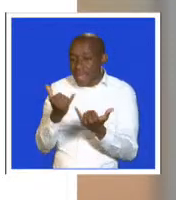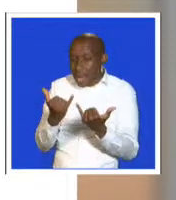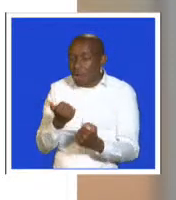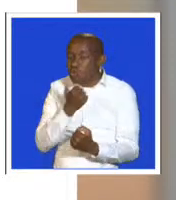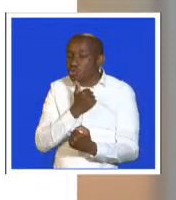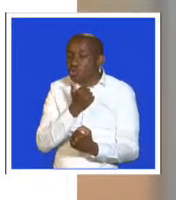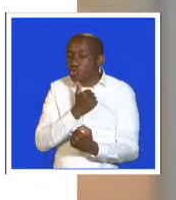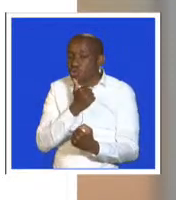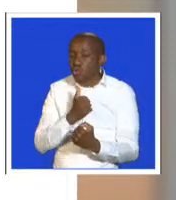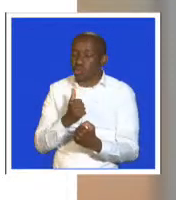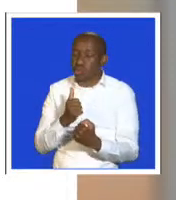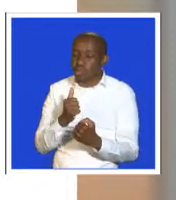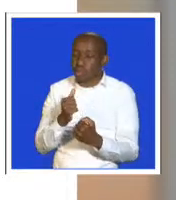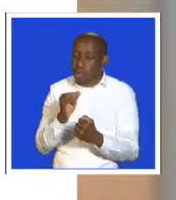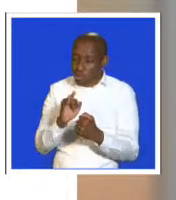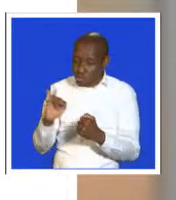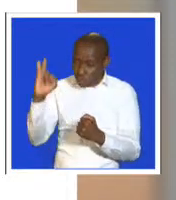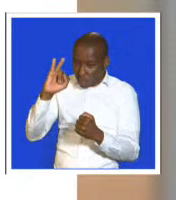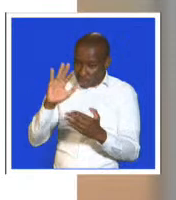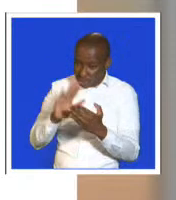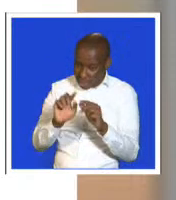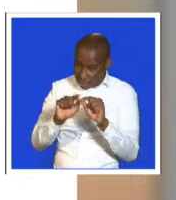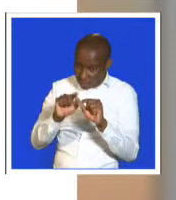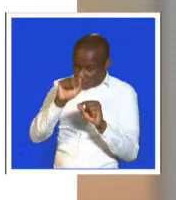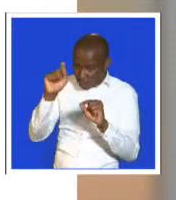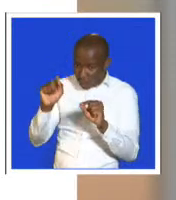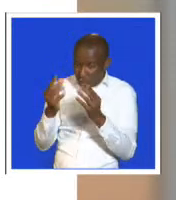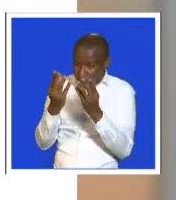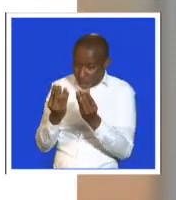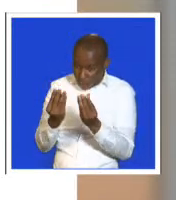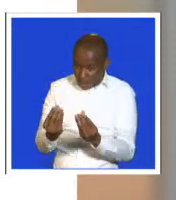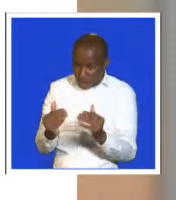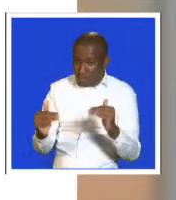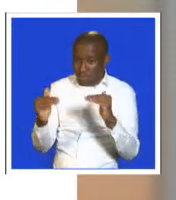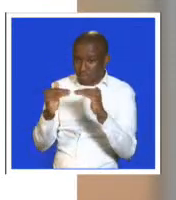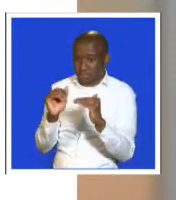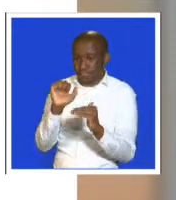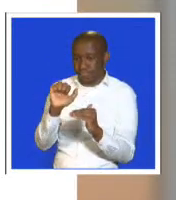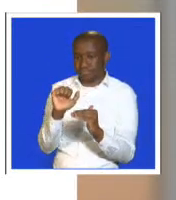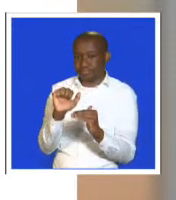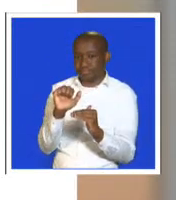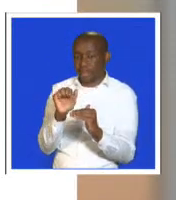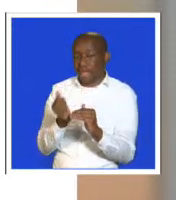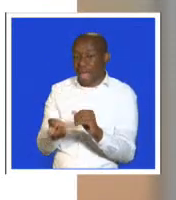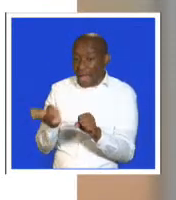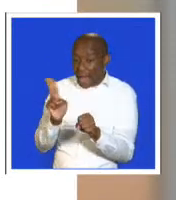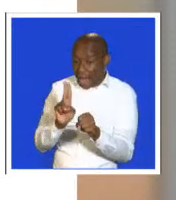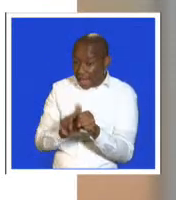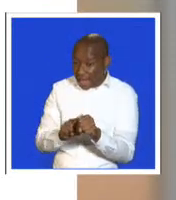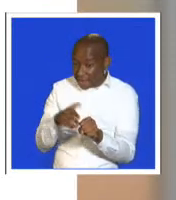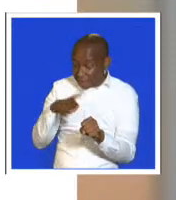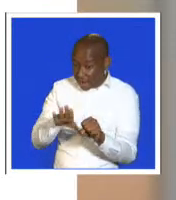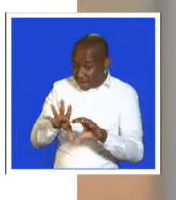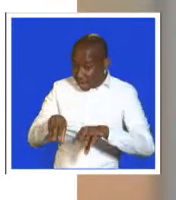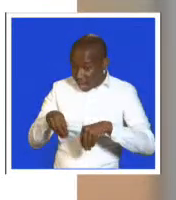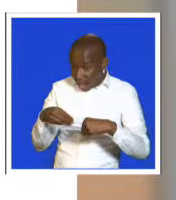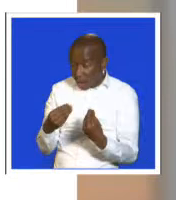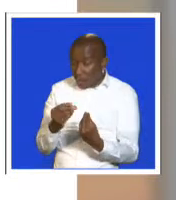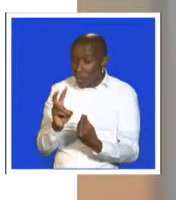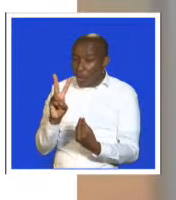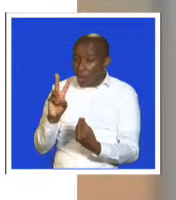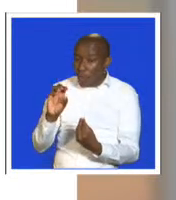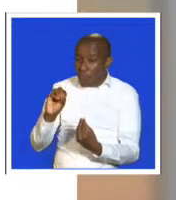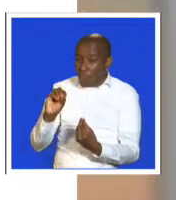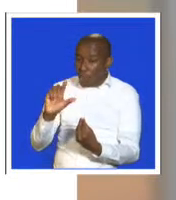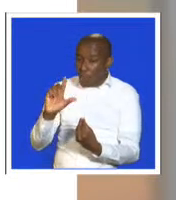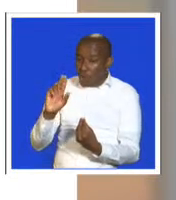squares and square roots to simplify expressions. We also expect that you know how to find the